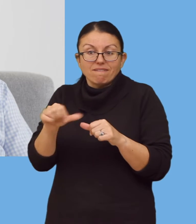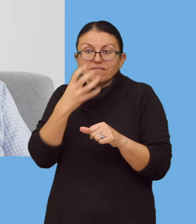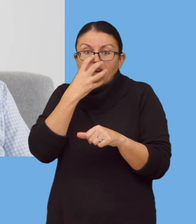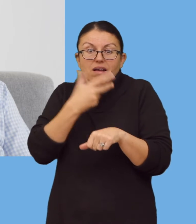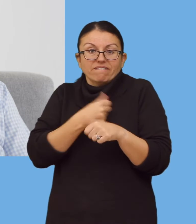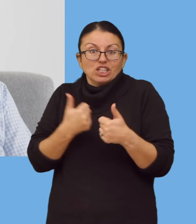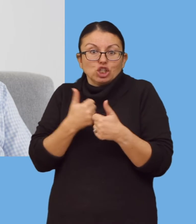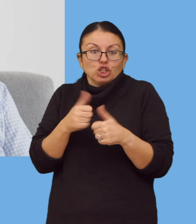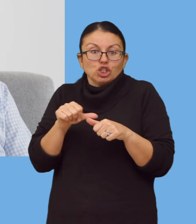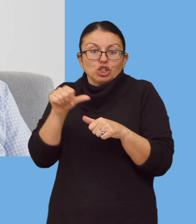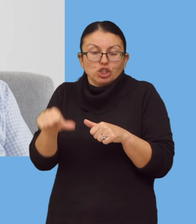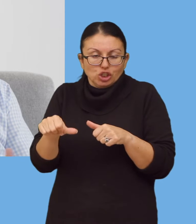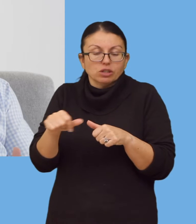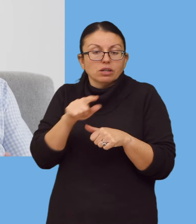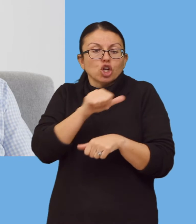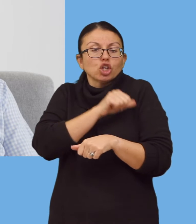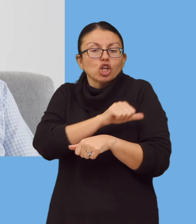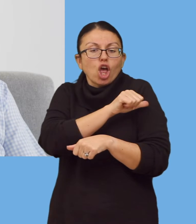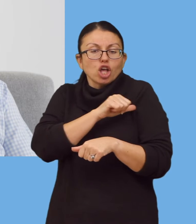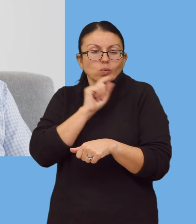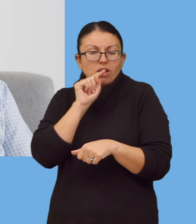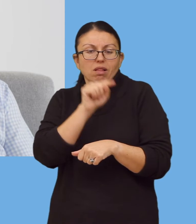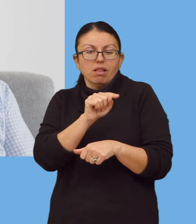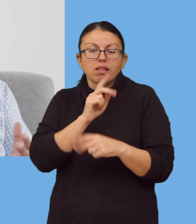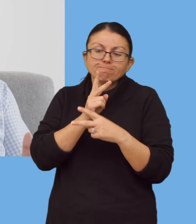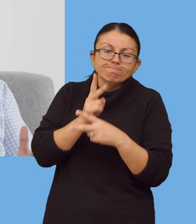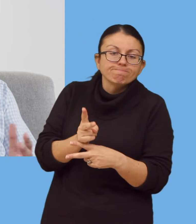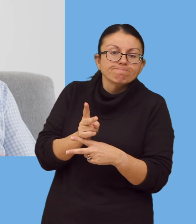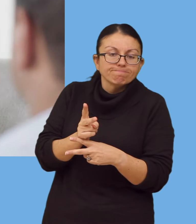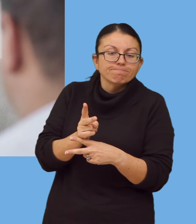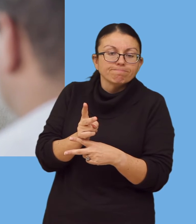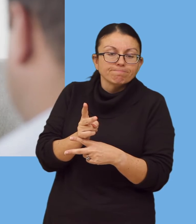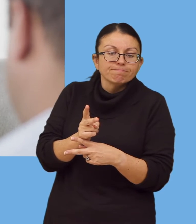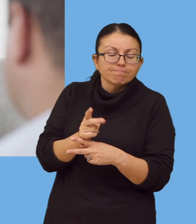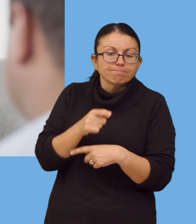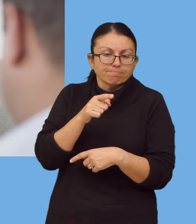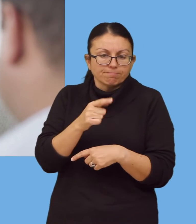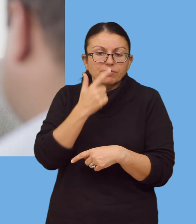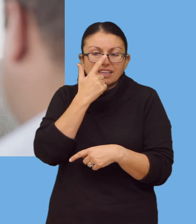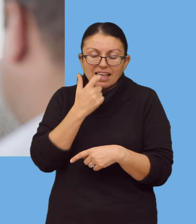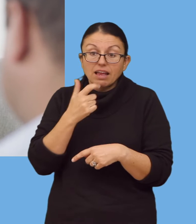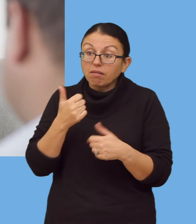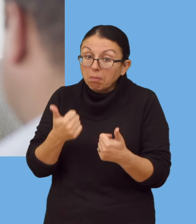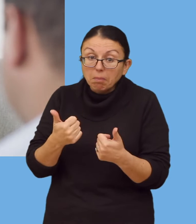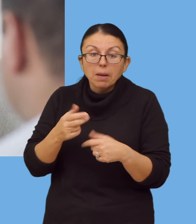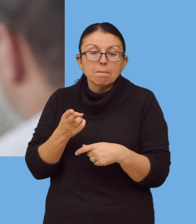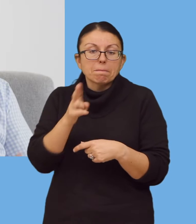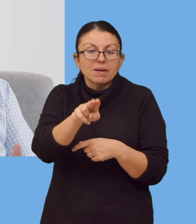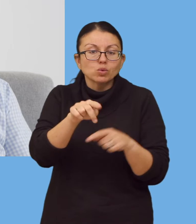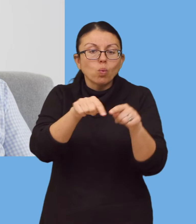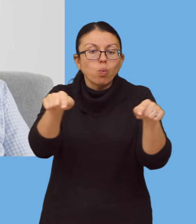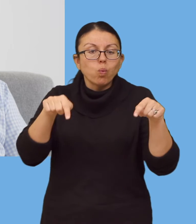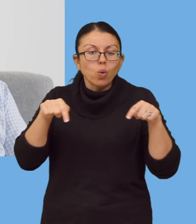an anaesthetic. You'll be looked after by a nurse there, and once you're awake enough, you'll be able to go back to